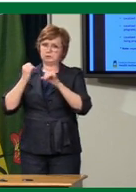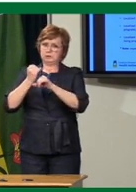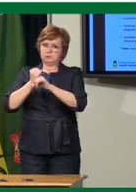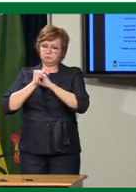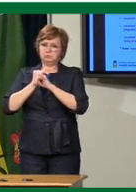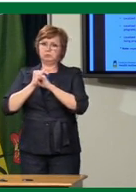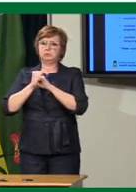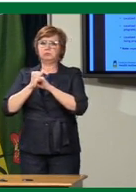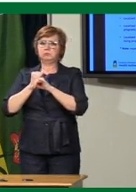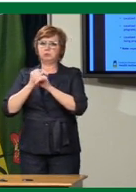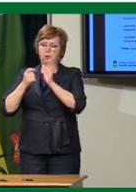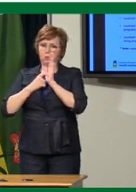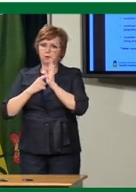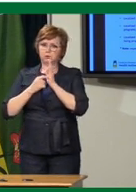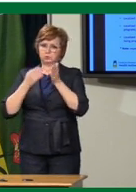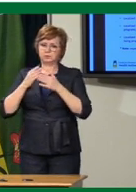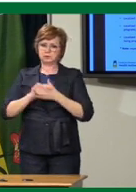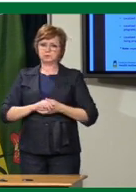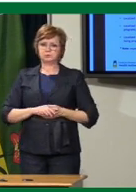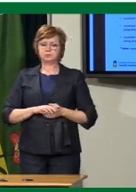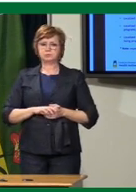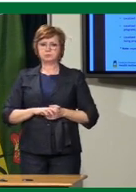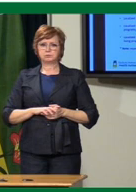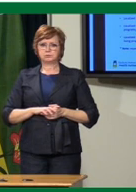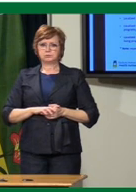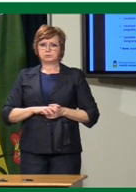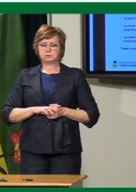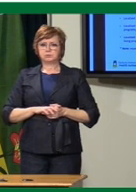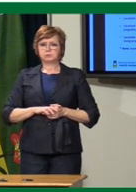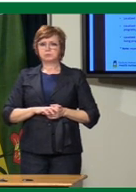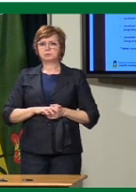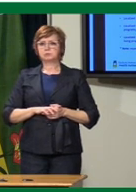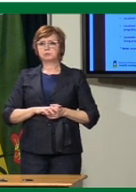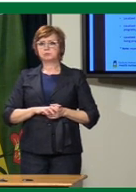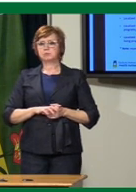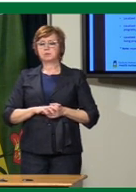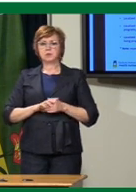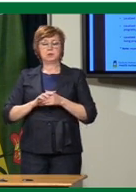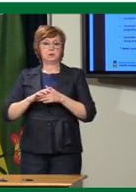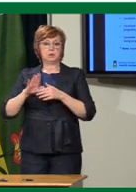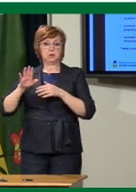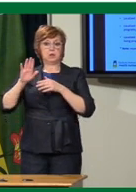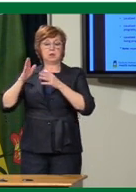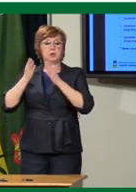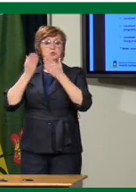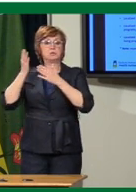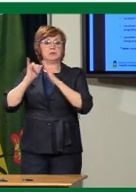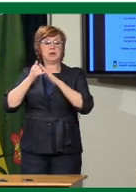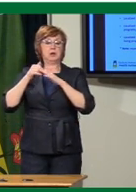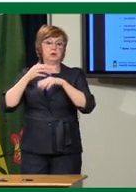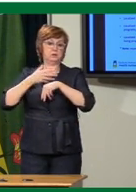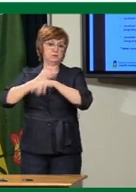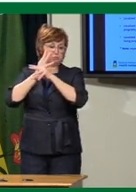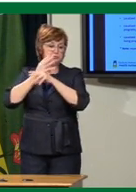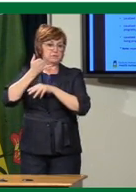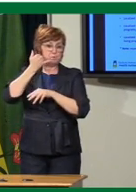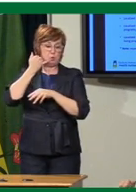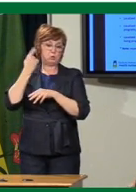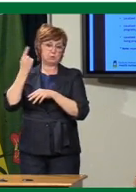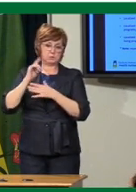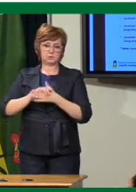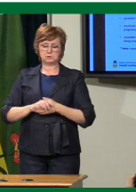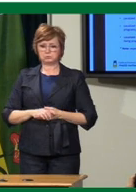may adapt a service by providing that service virtually through another means, or with the alternate level of